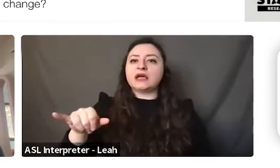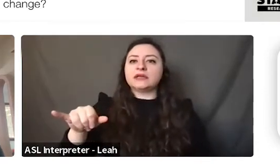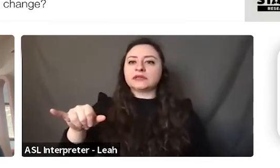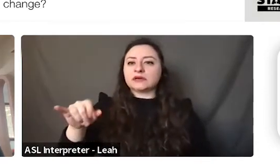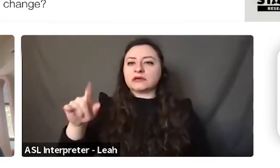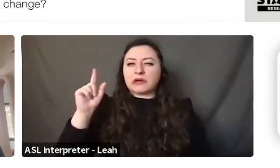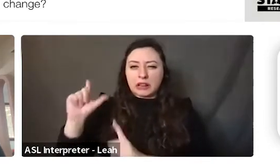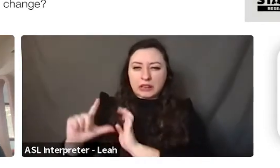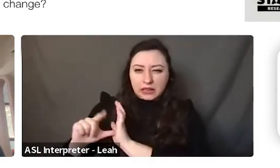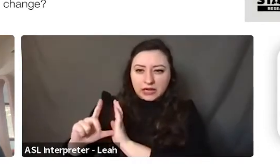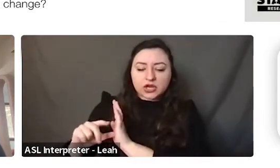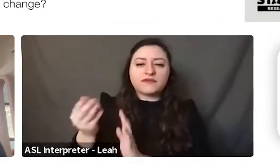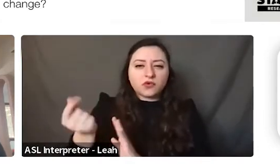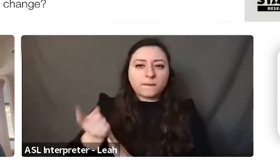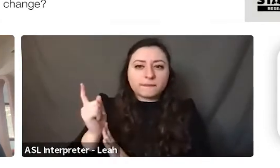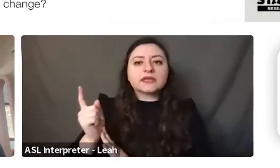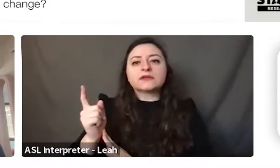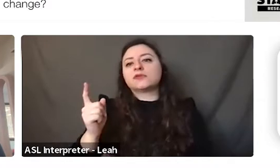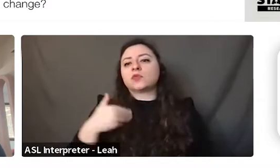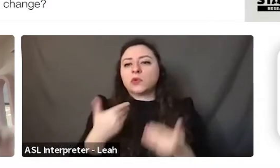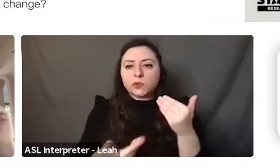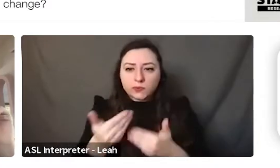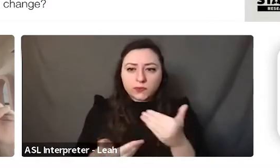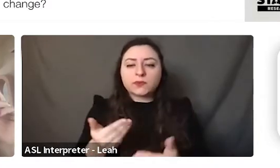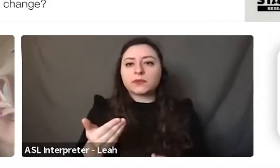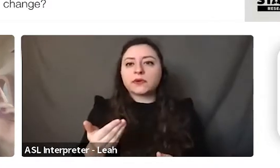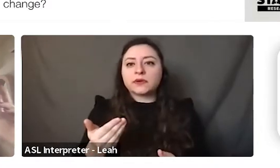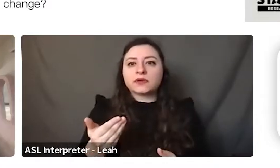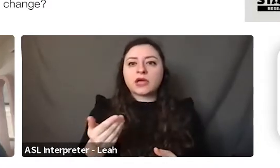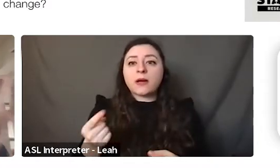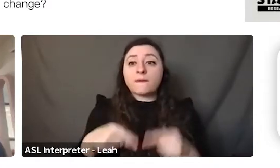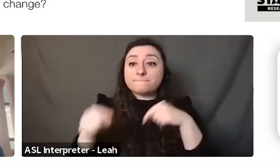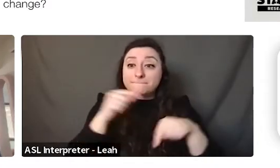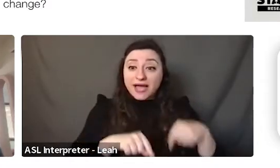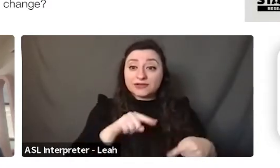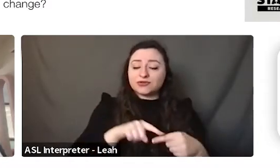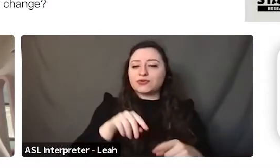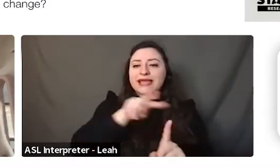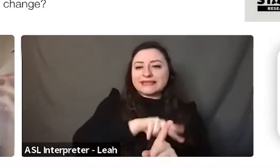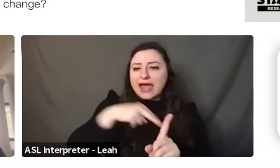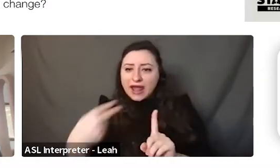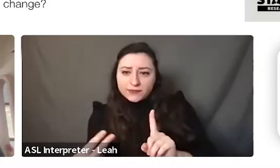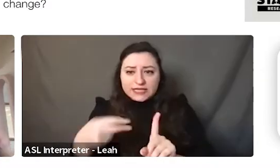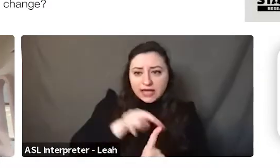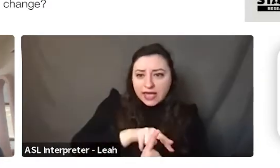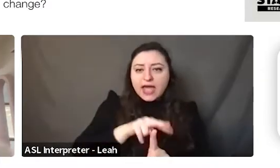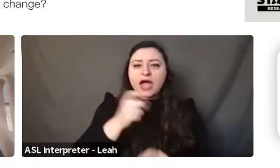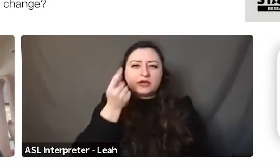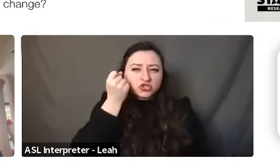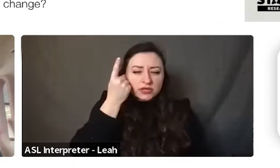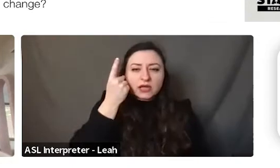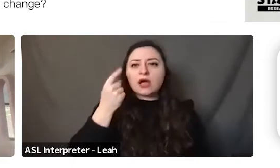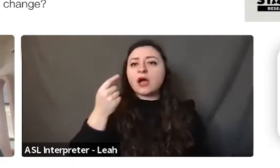just a couple more minutes as we go through this. So, again, going back to the inside, outside, understanding this, the